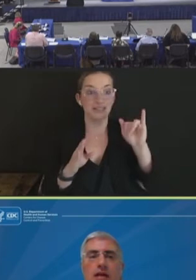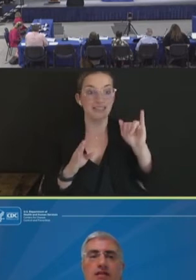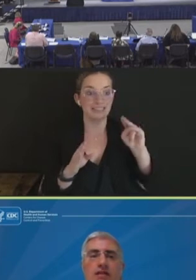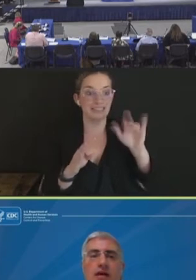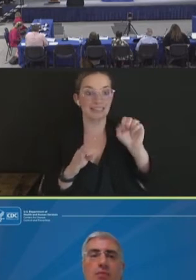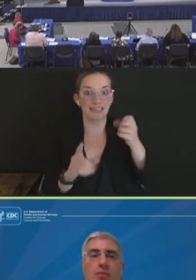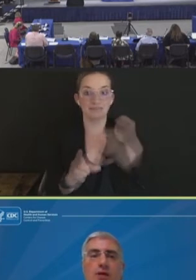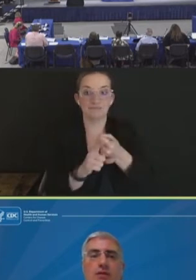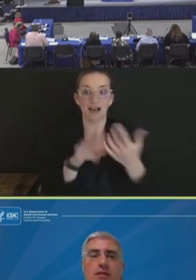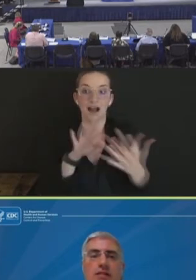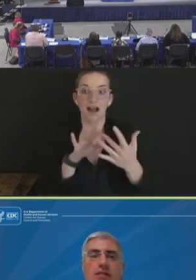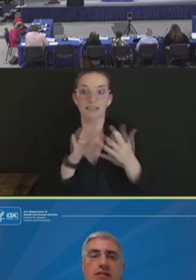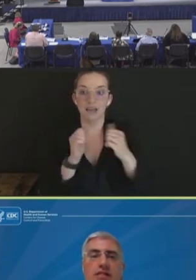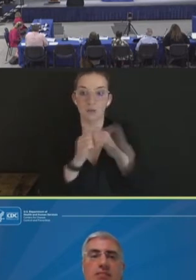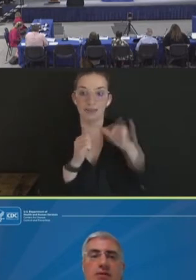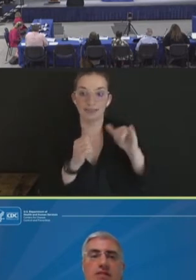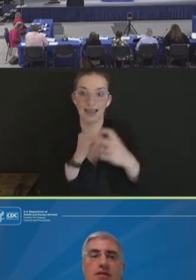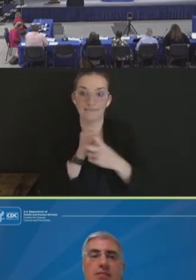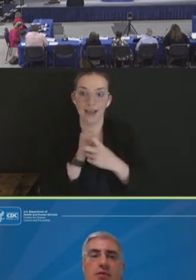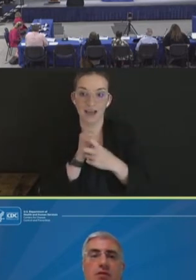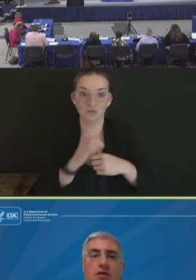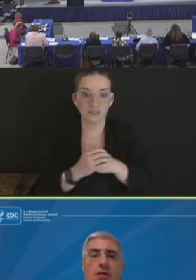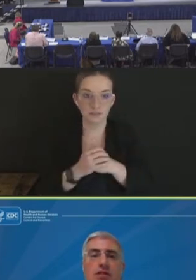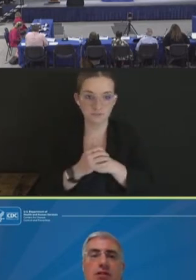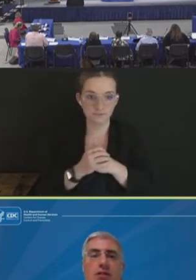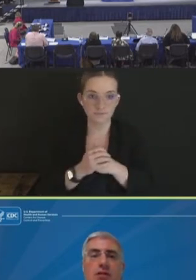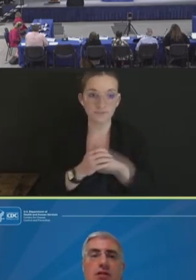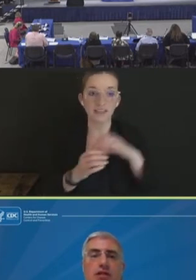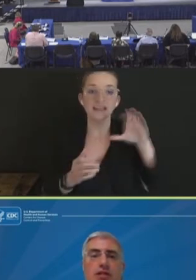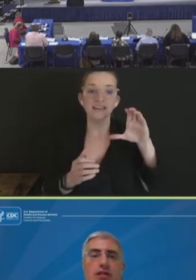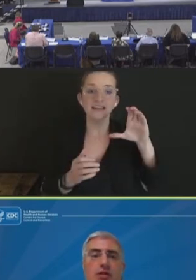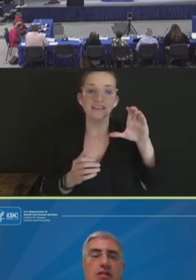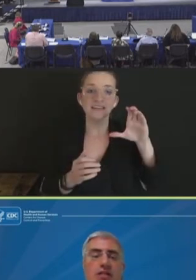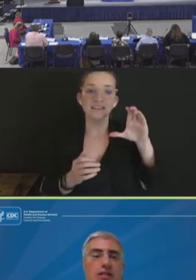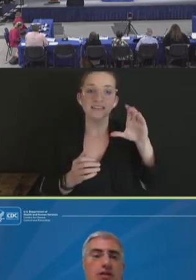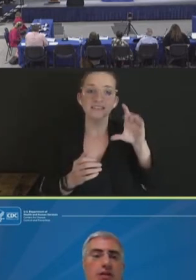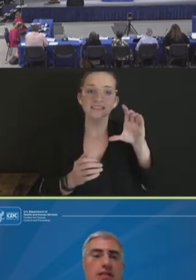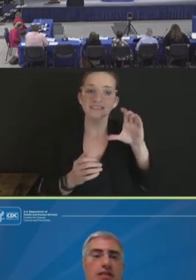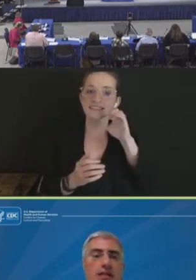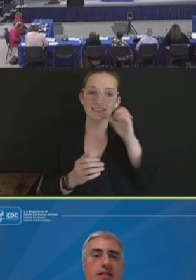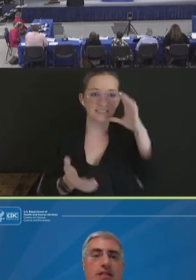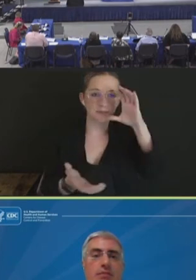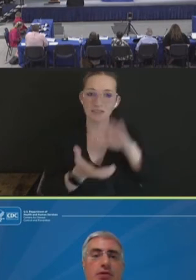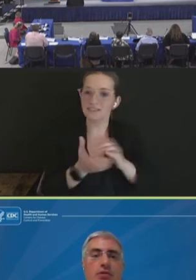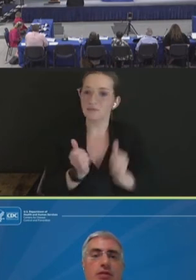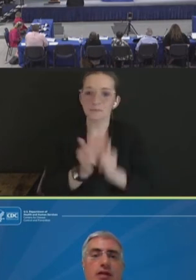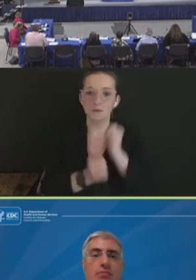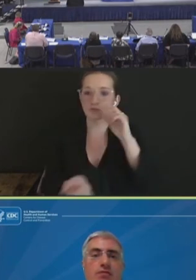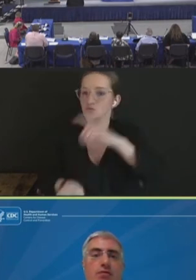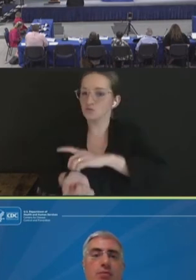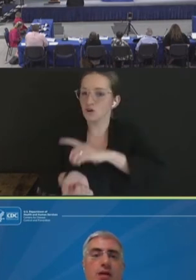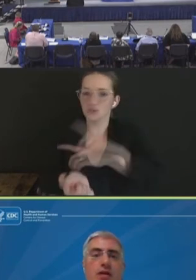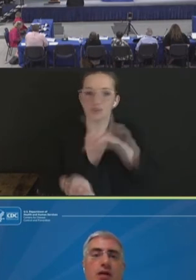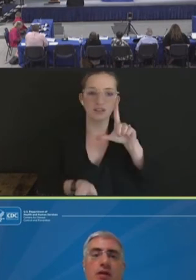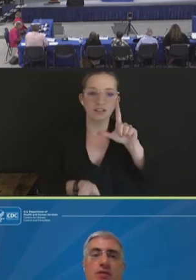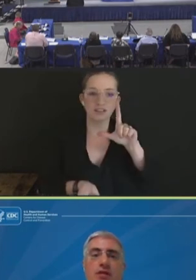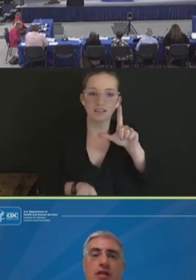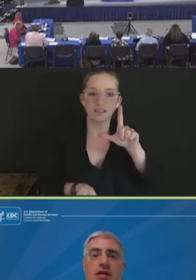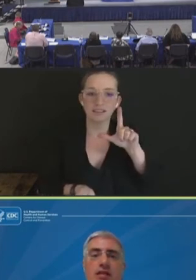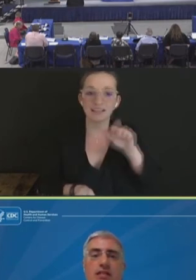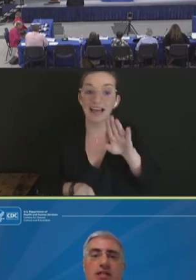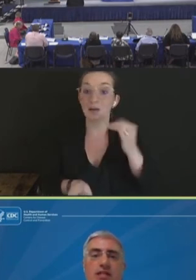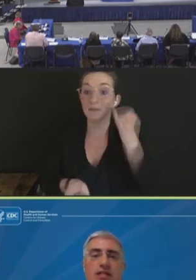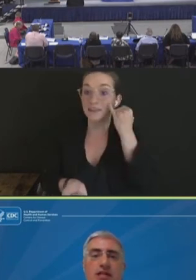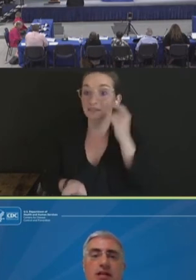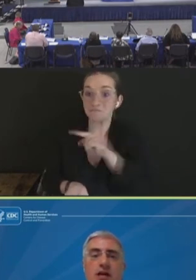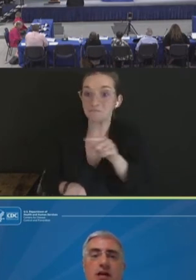At this time, CDC does not believe that most clinicians in the United States and laboratorians not performing the